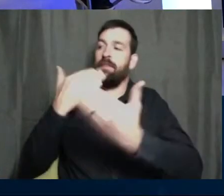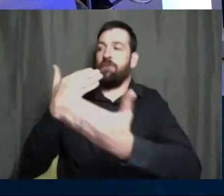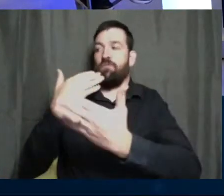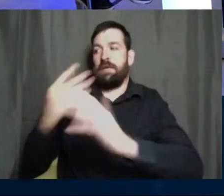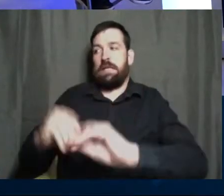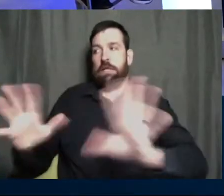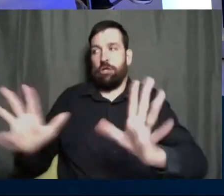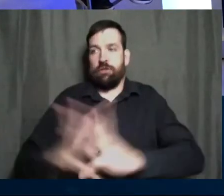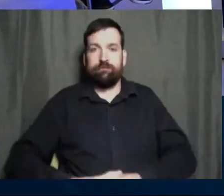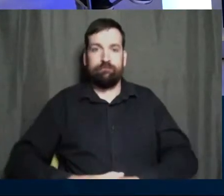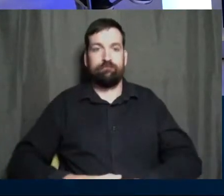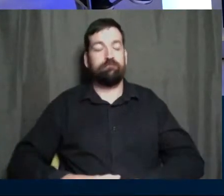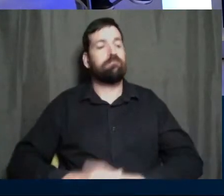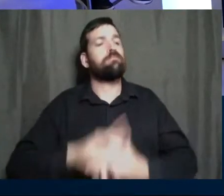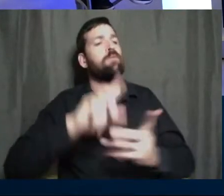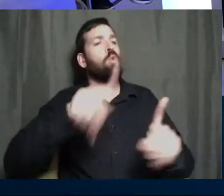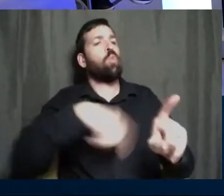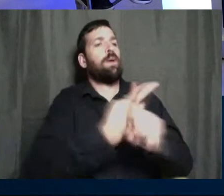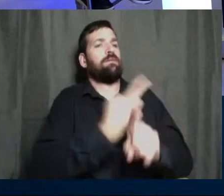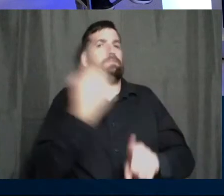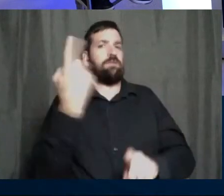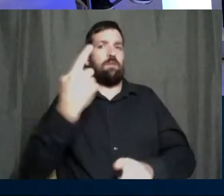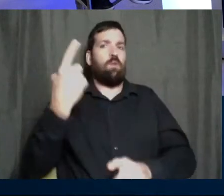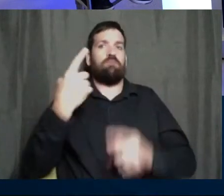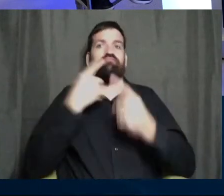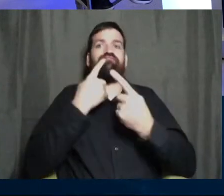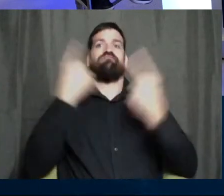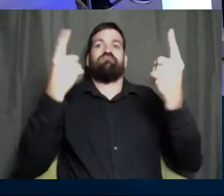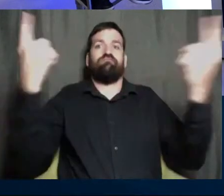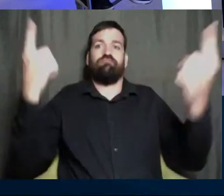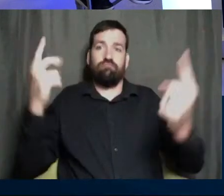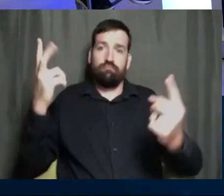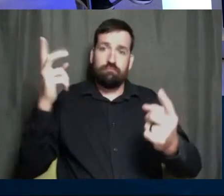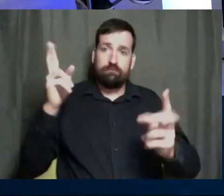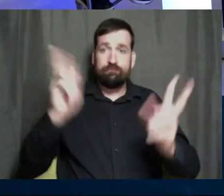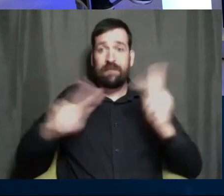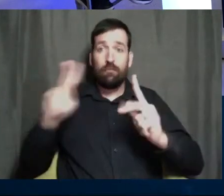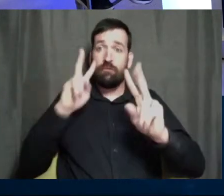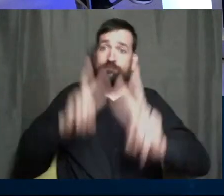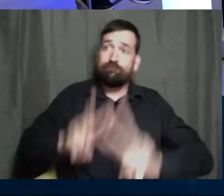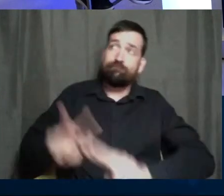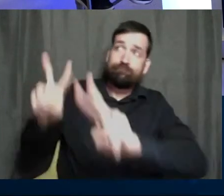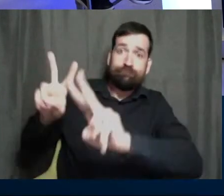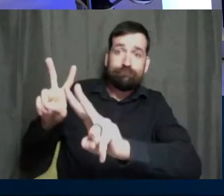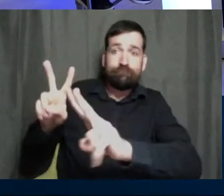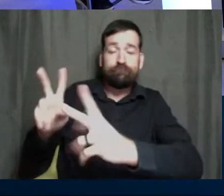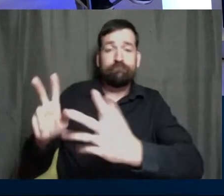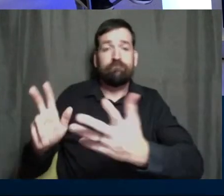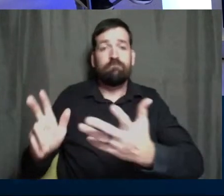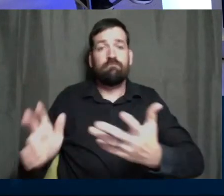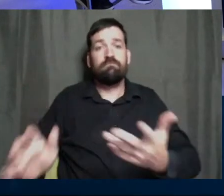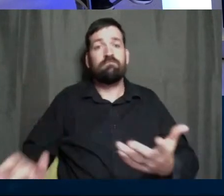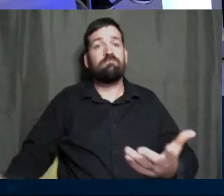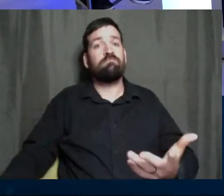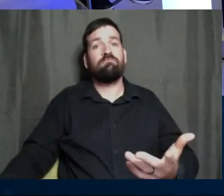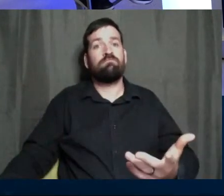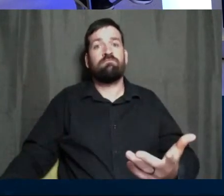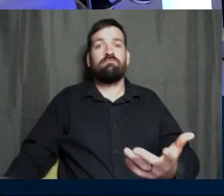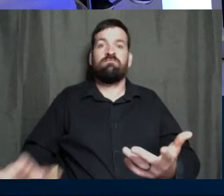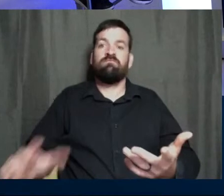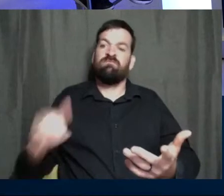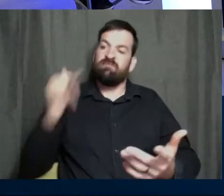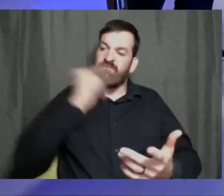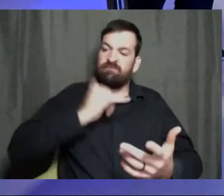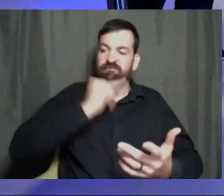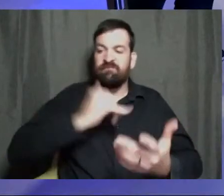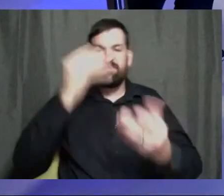when someone well-known, people look up to, if you will, puts out misinformation or says they're